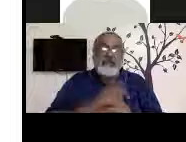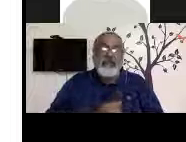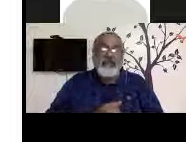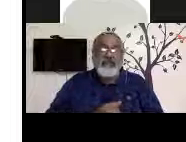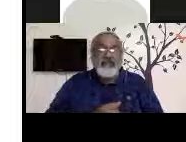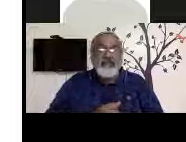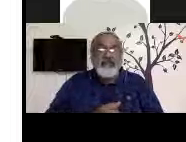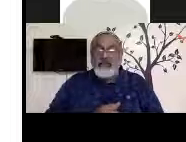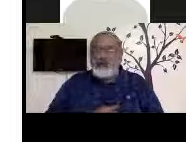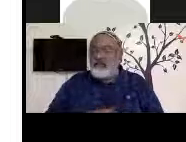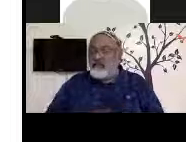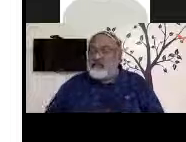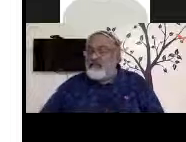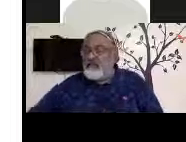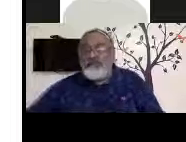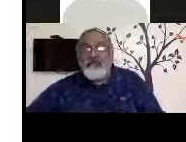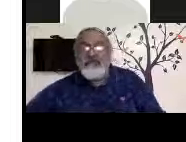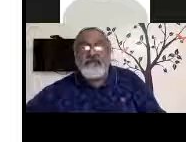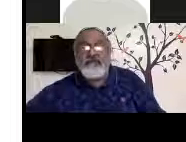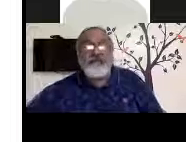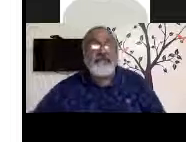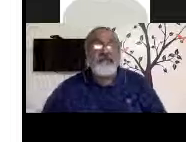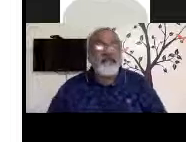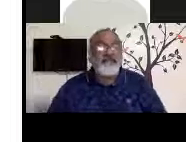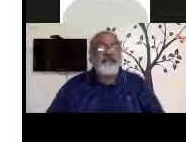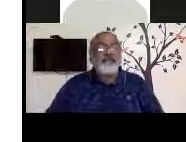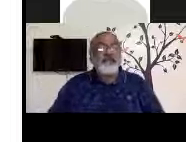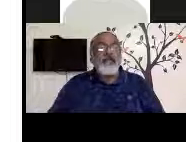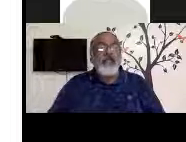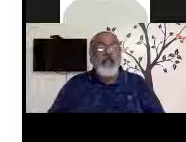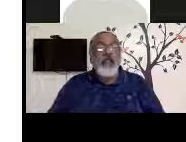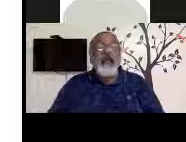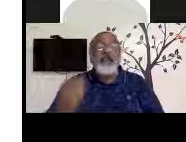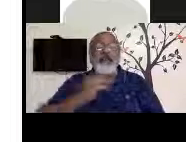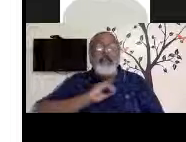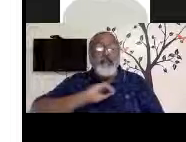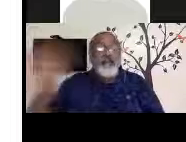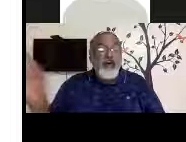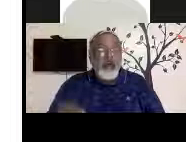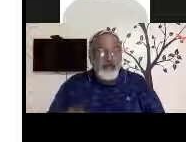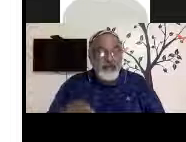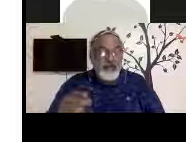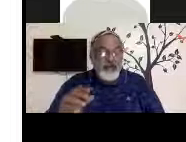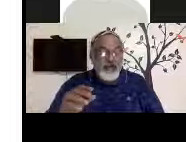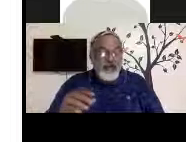sensitization of healthcare professionals, and informed consent of people with disabilities is a must.